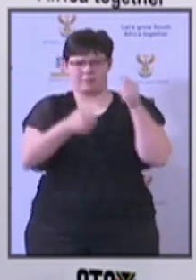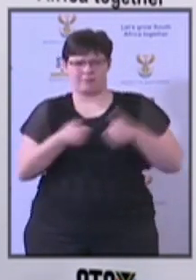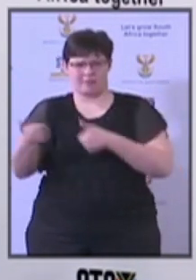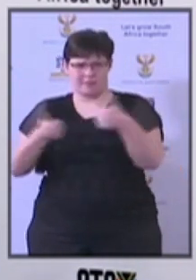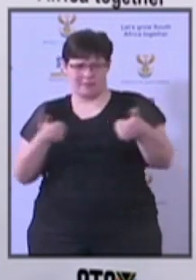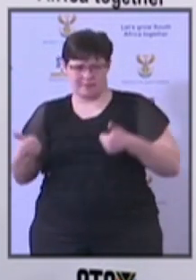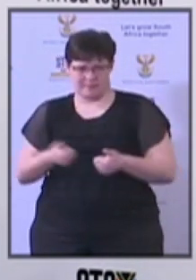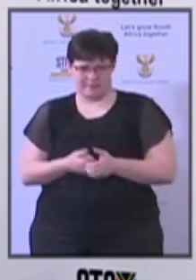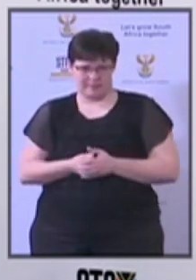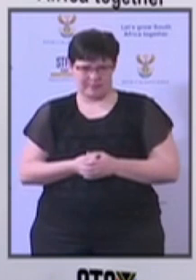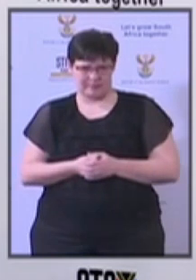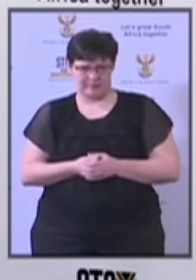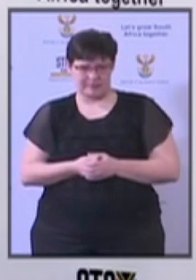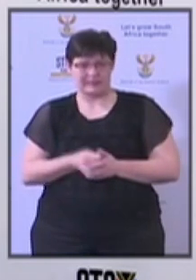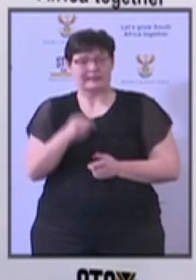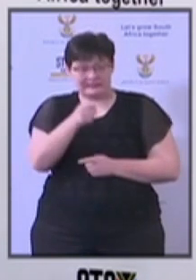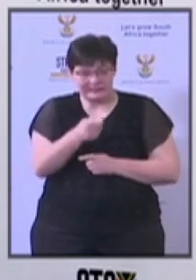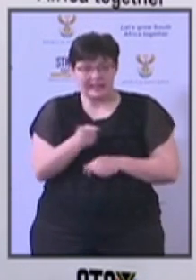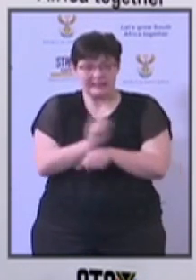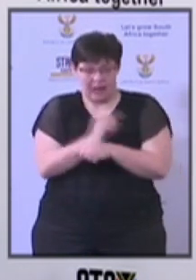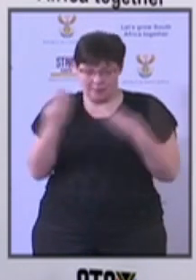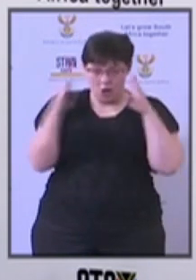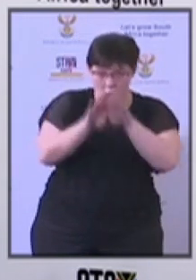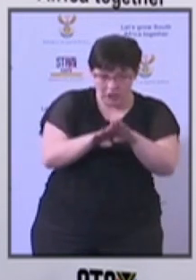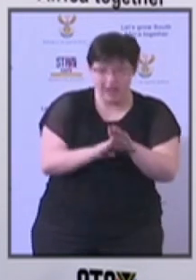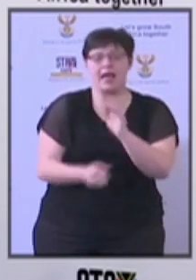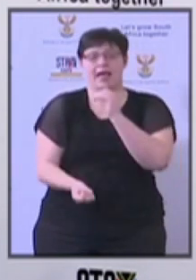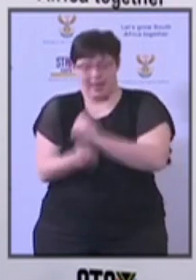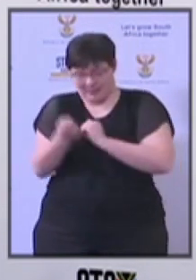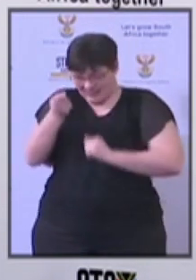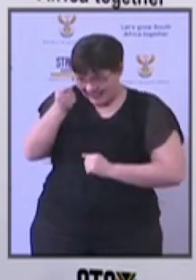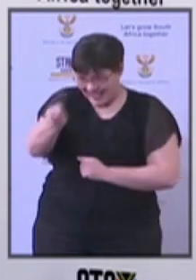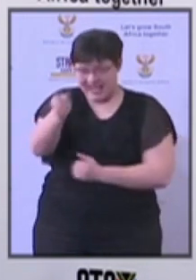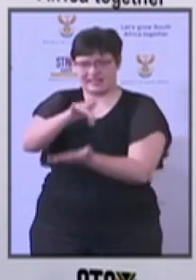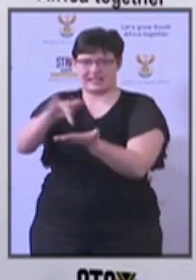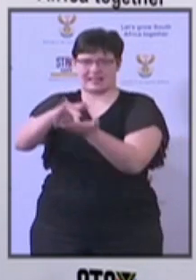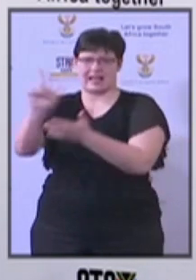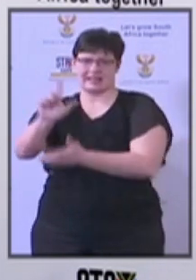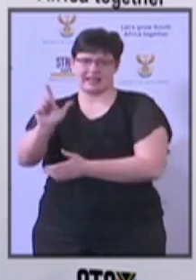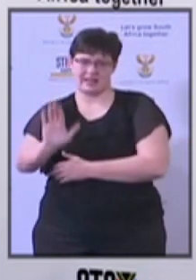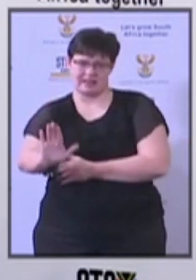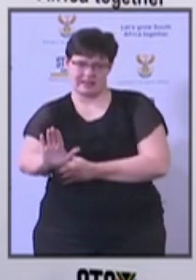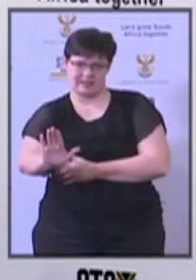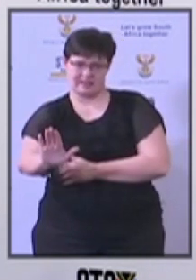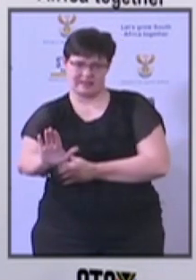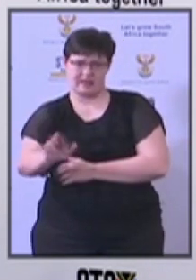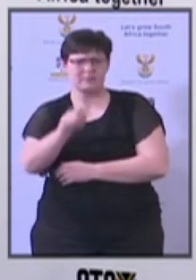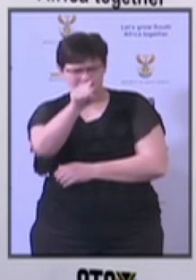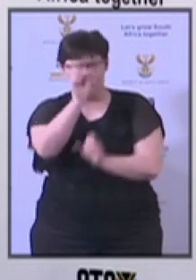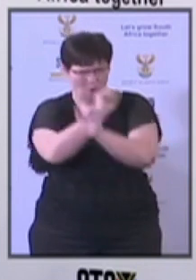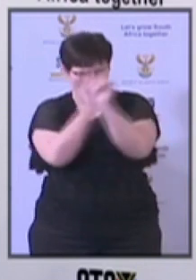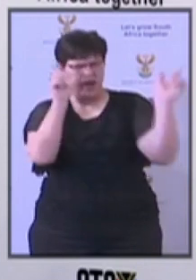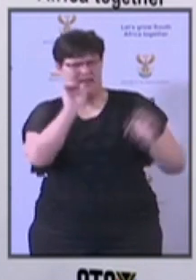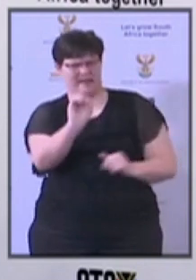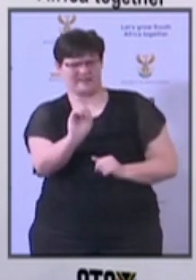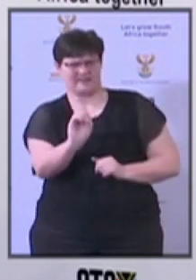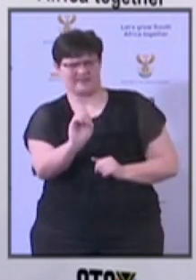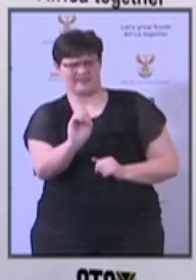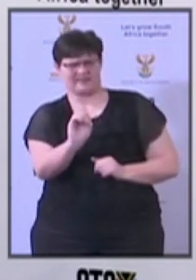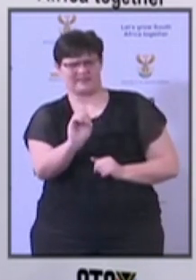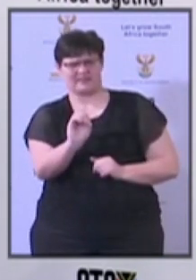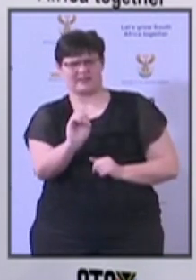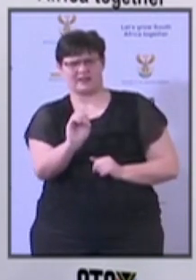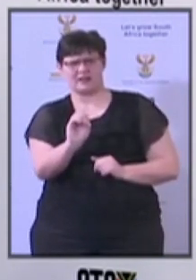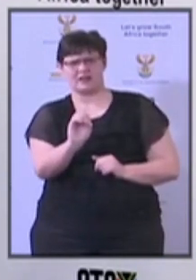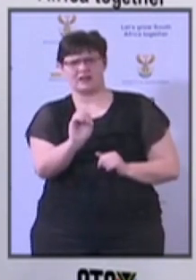All this happened during the lockdown at Lindela. But you are also aware that correctional